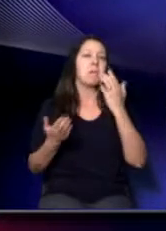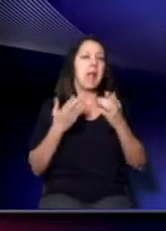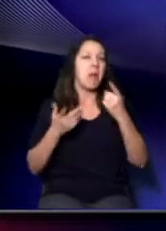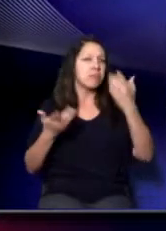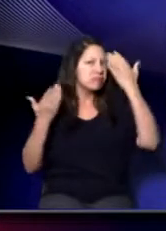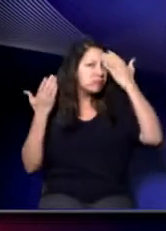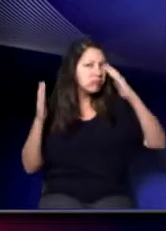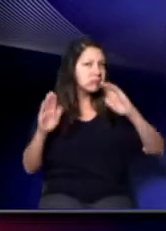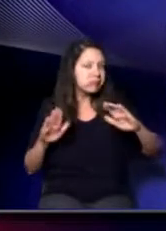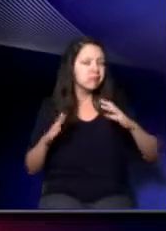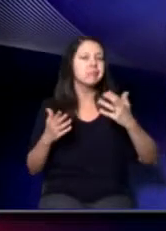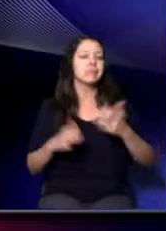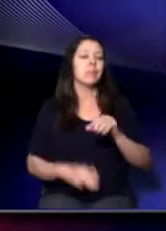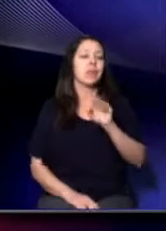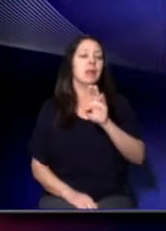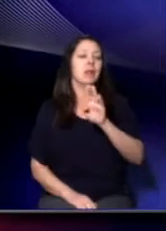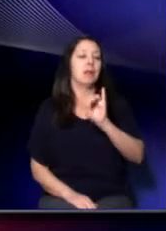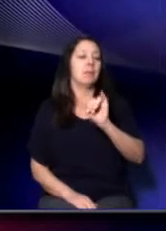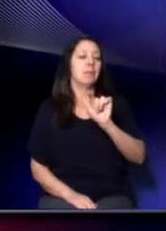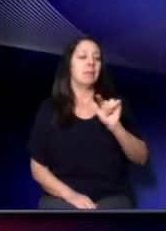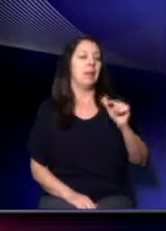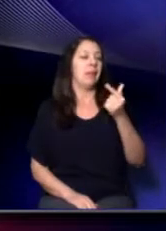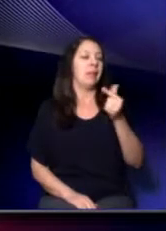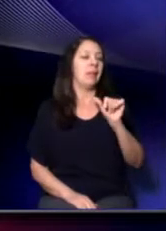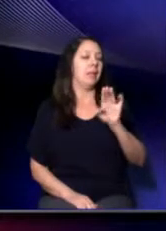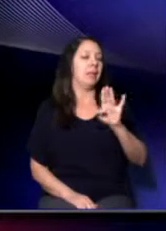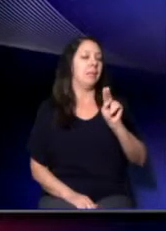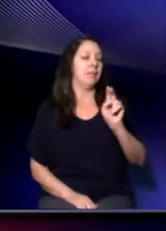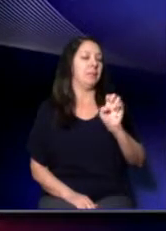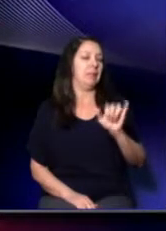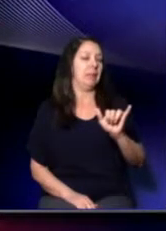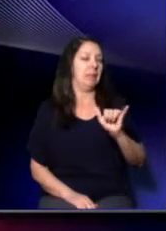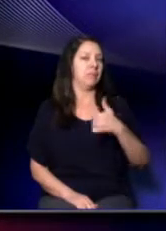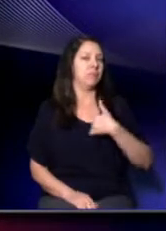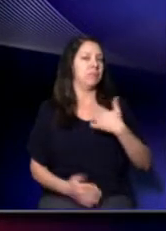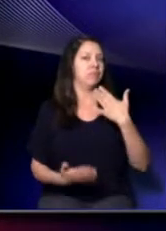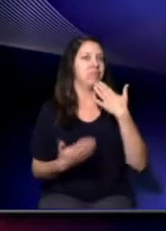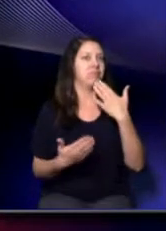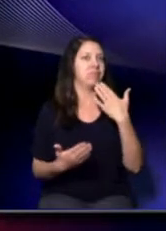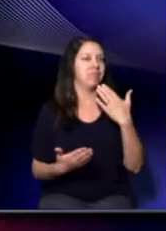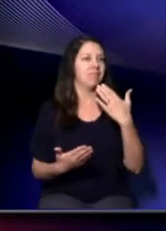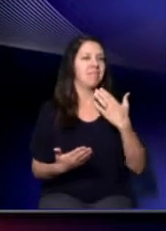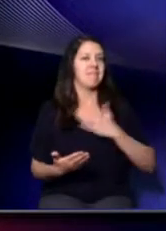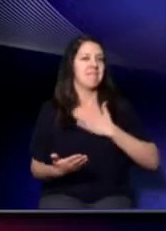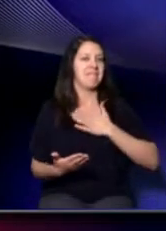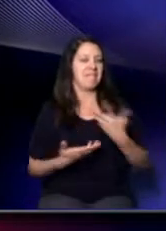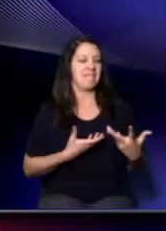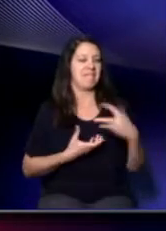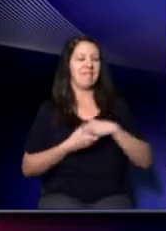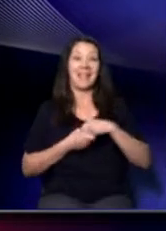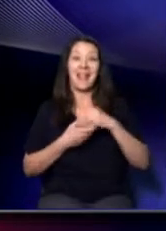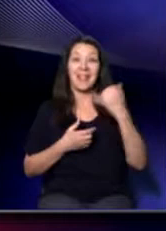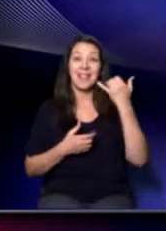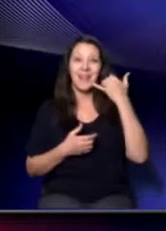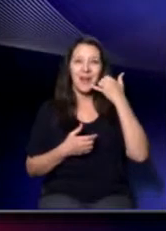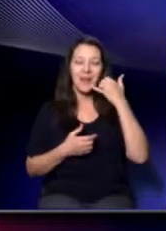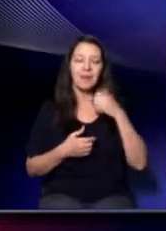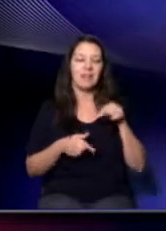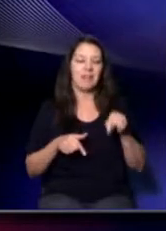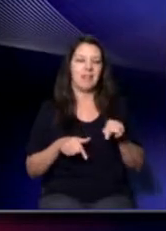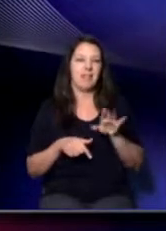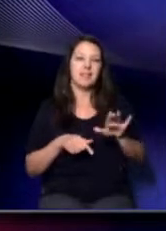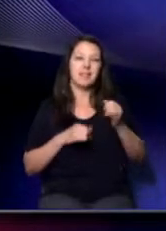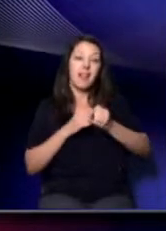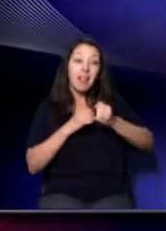know, Bill Gibney, I'm glad he's on the phone right now. This is his